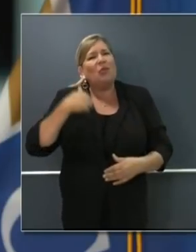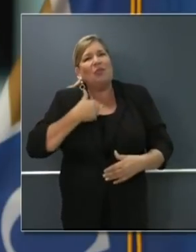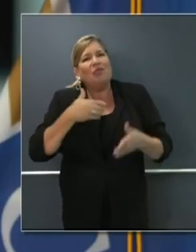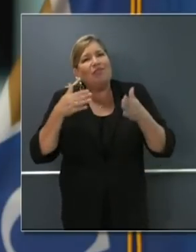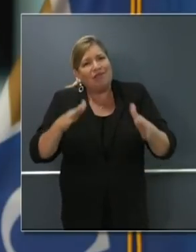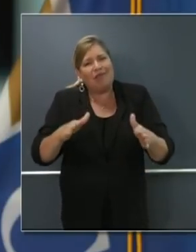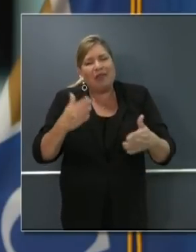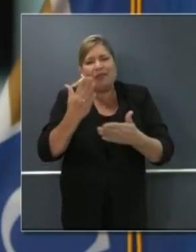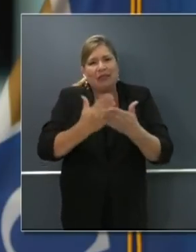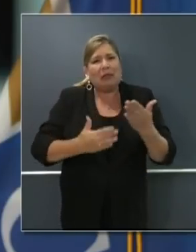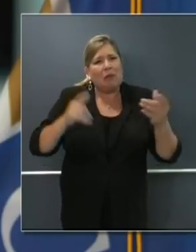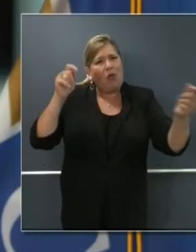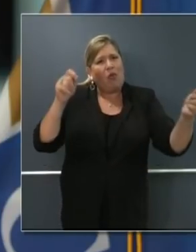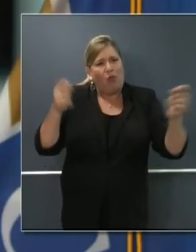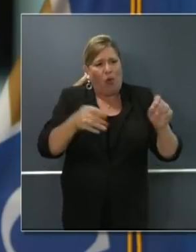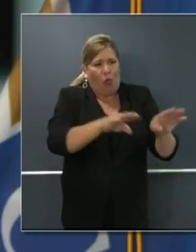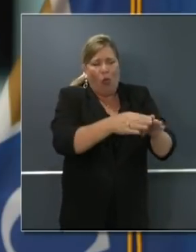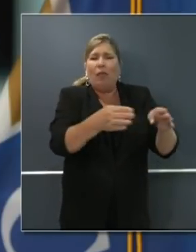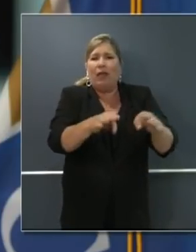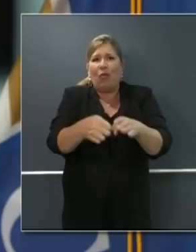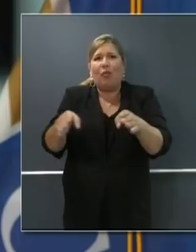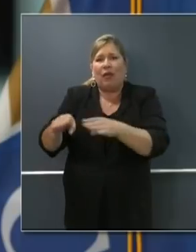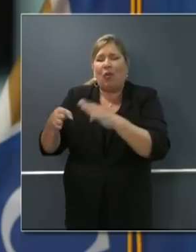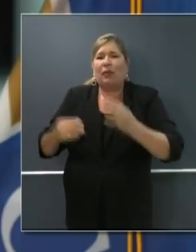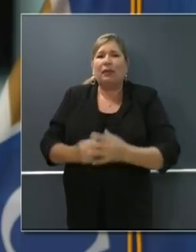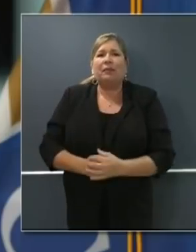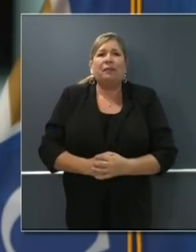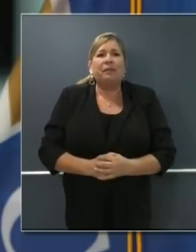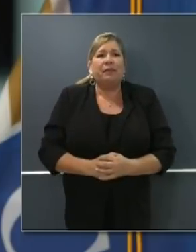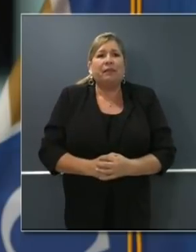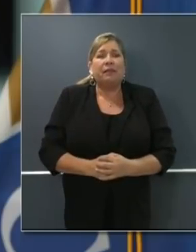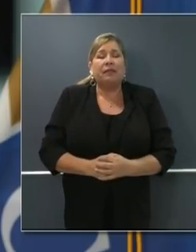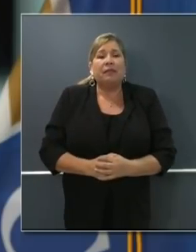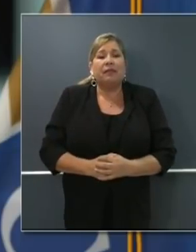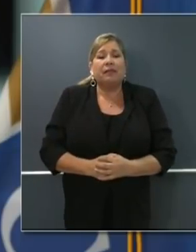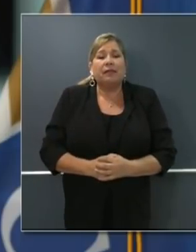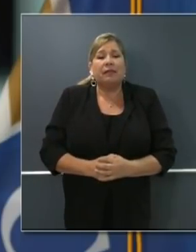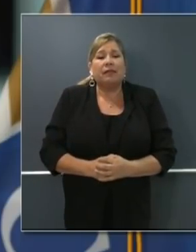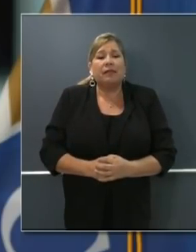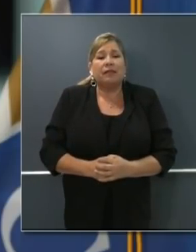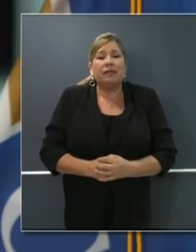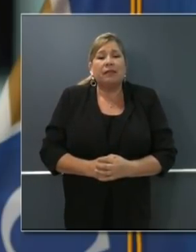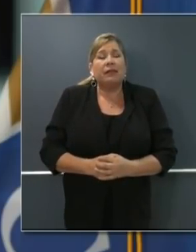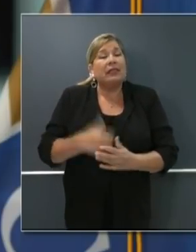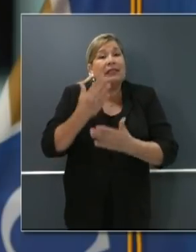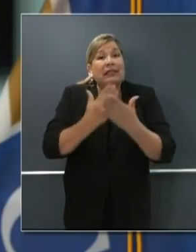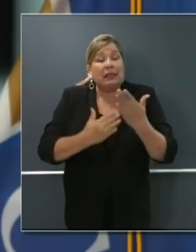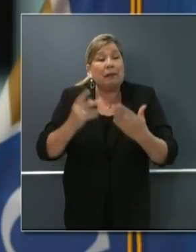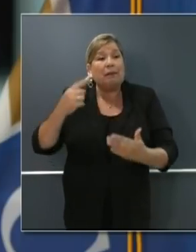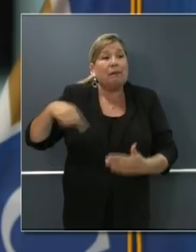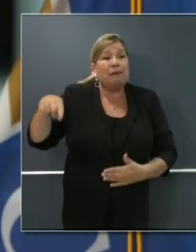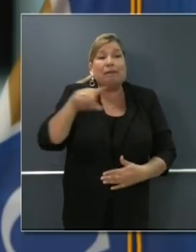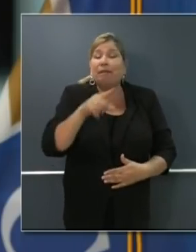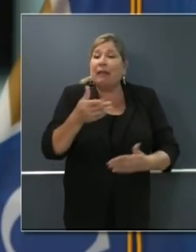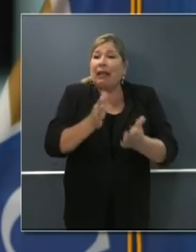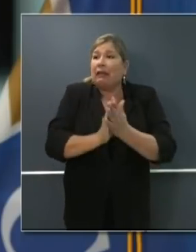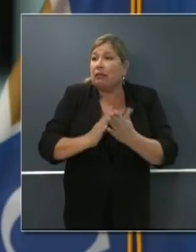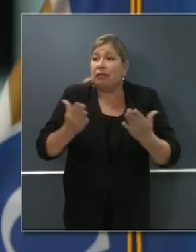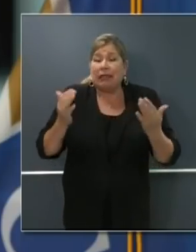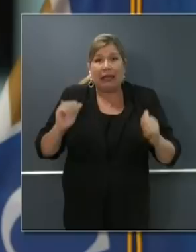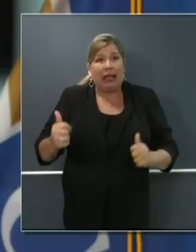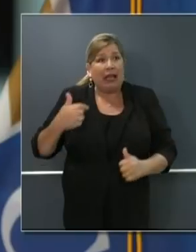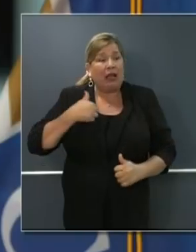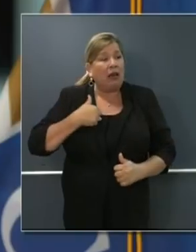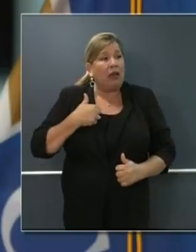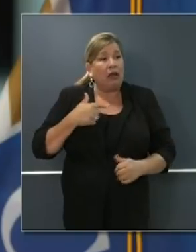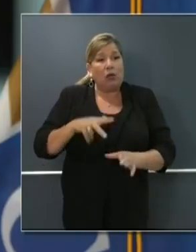conditions. Folks in rural parts of the state, some even closer to suburban and urban areas, asked about horseback riding, asked about being able to play